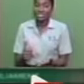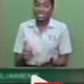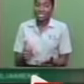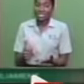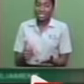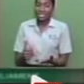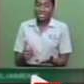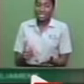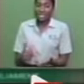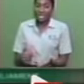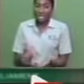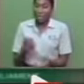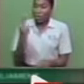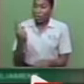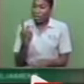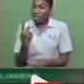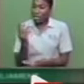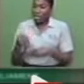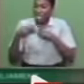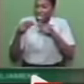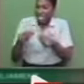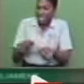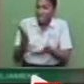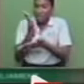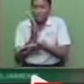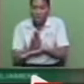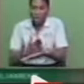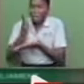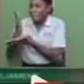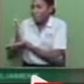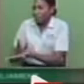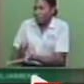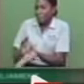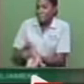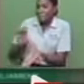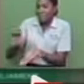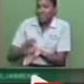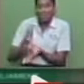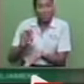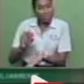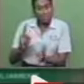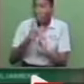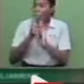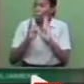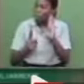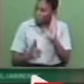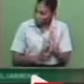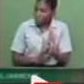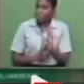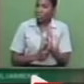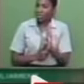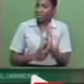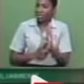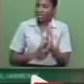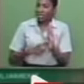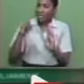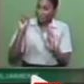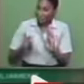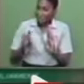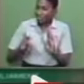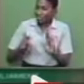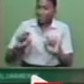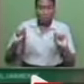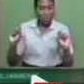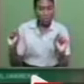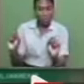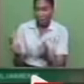by discretion. It should be according to law. But when the criteria is met, the police officer will automatically be